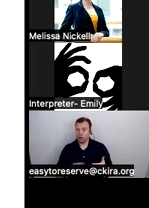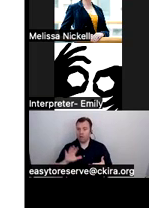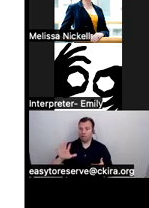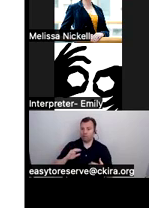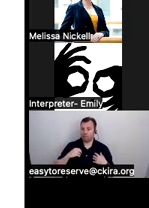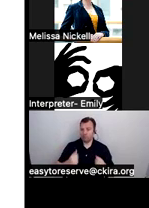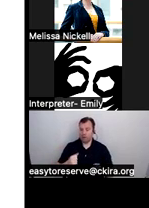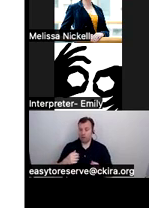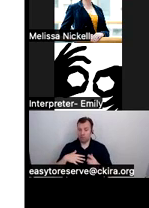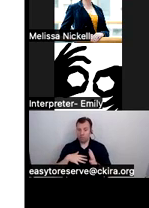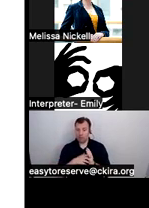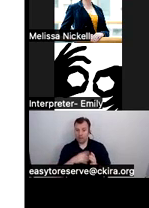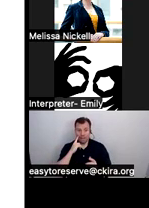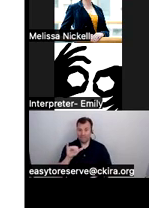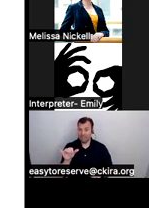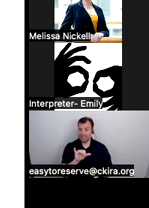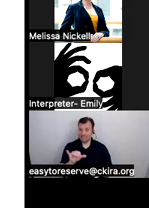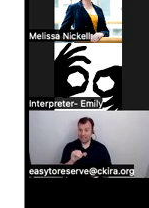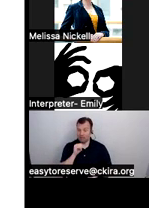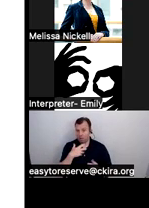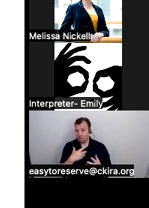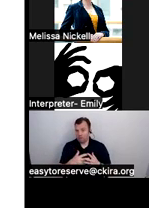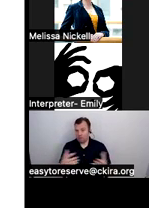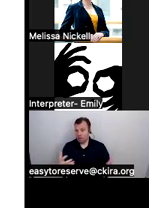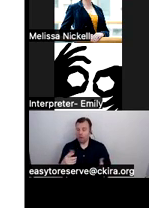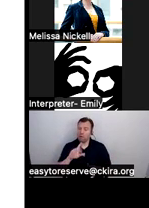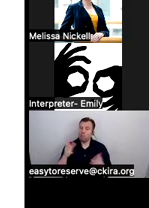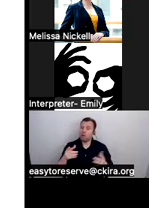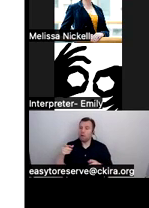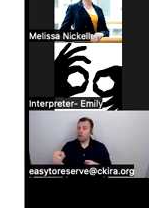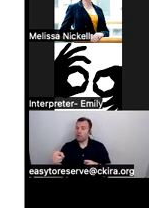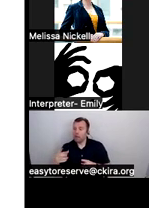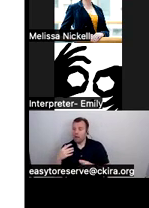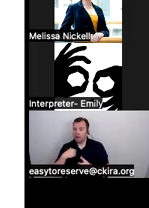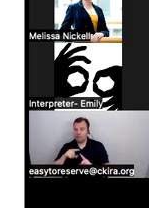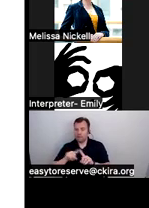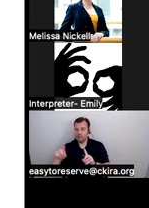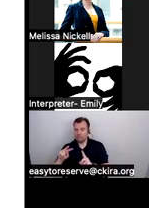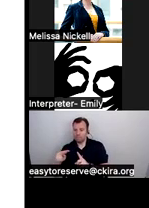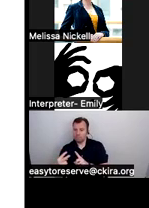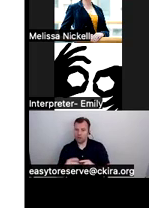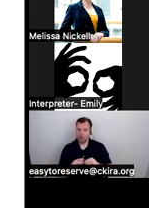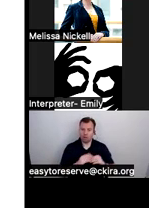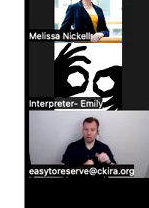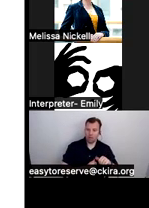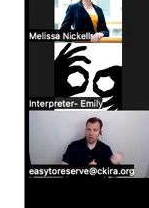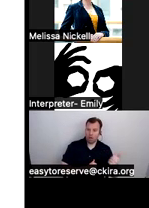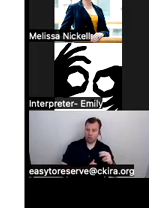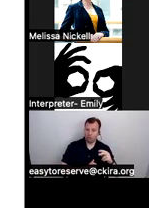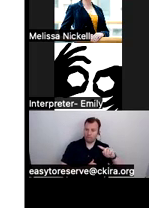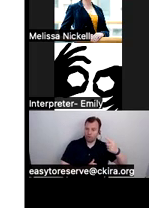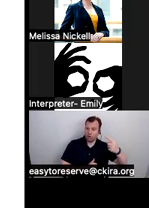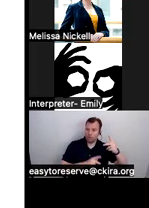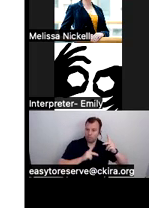weaknesses. And if they're the same, then they don't really have a lot to say, but they may bring up other points that the first reviewer didn't bring up, and the same is true for the third as well. So all